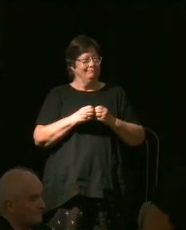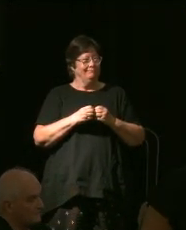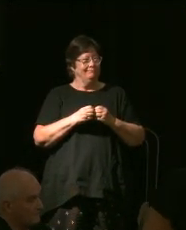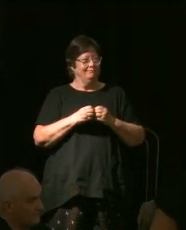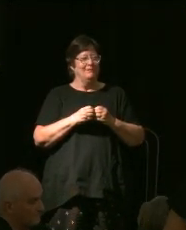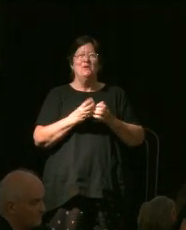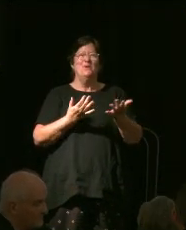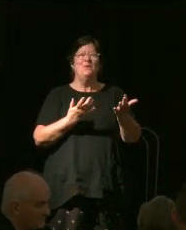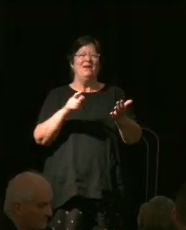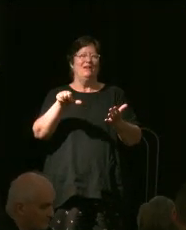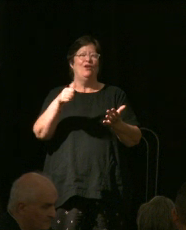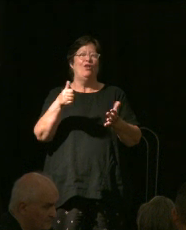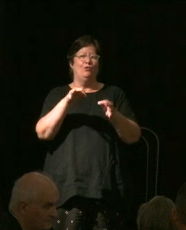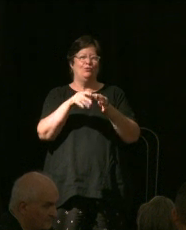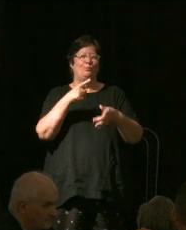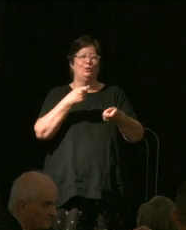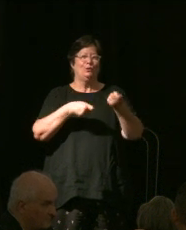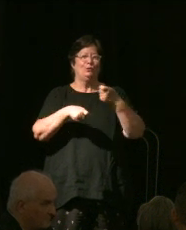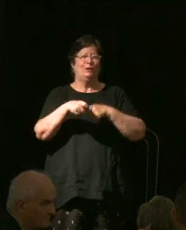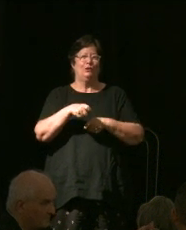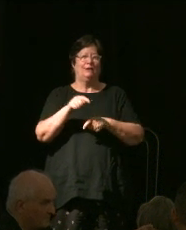one more minute.